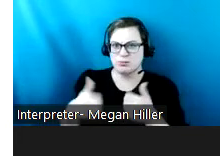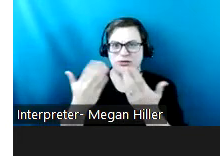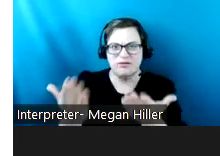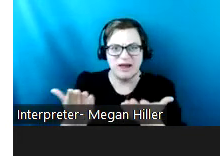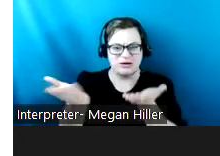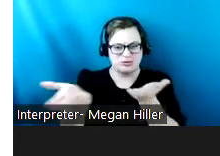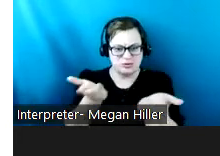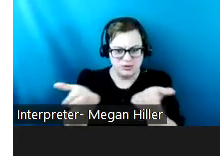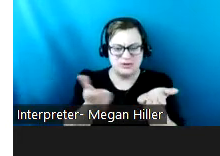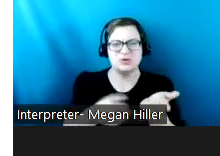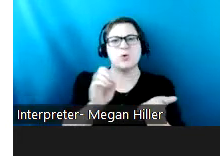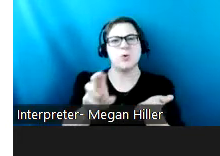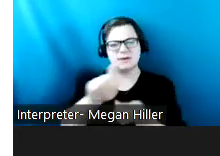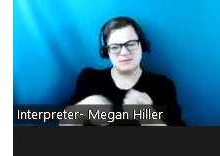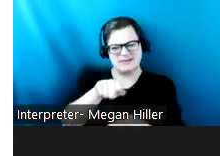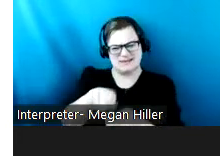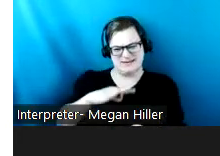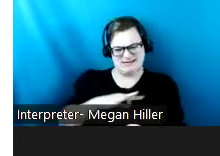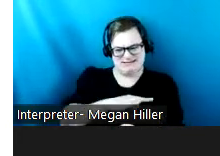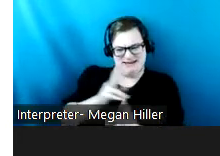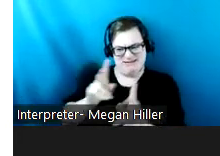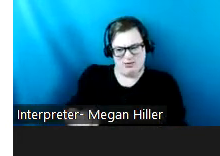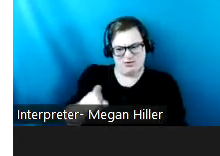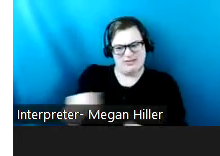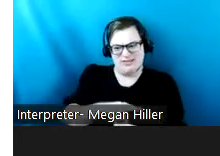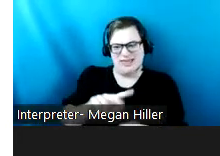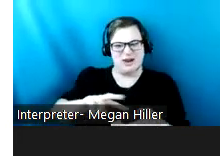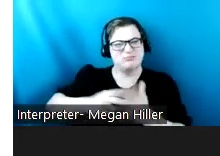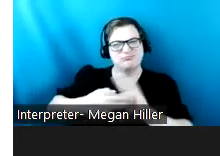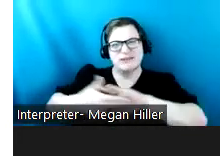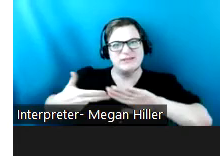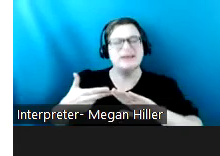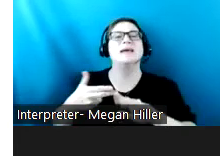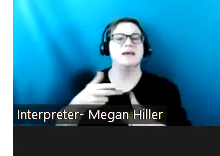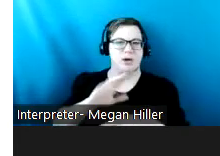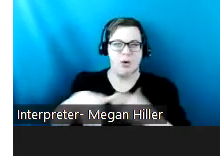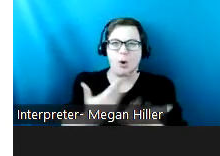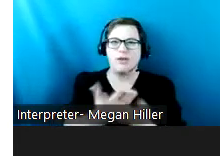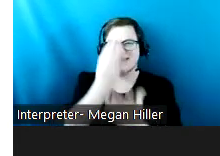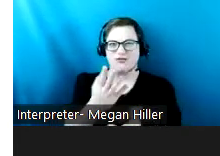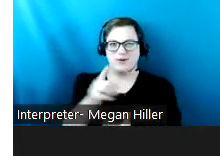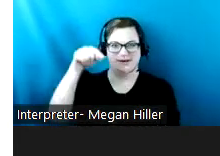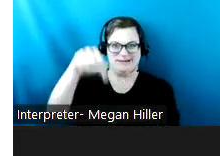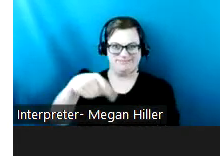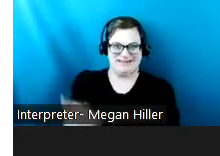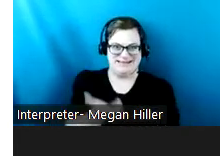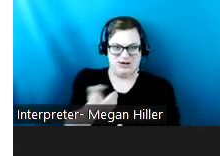a particular professional is defined lives in this place whenever possible. We made a lot of effort to